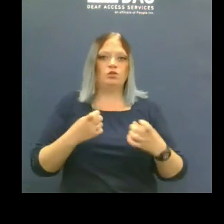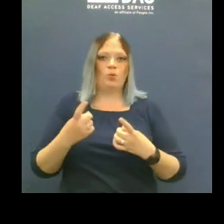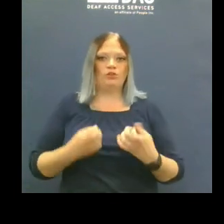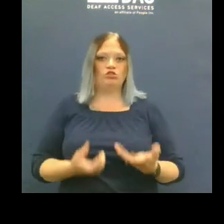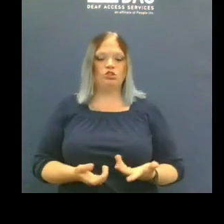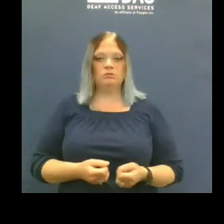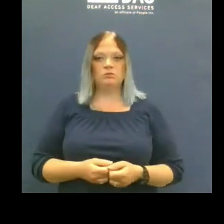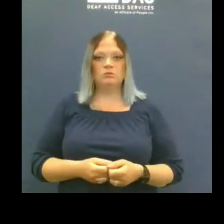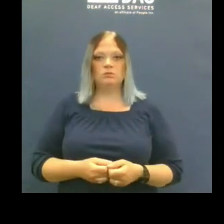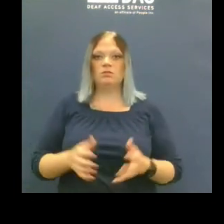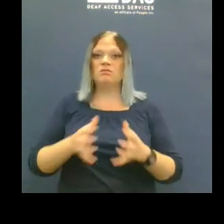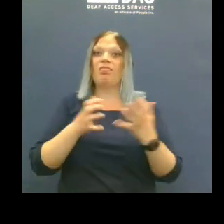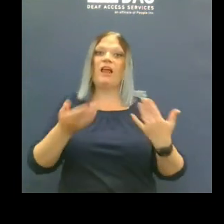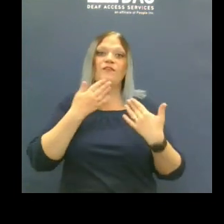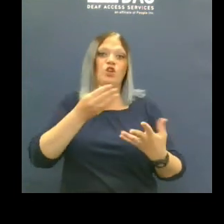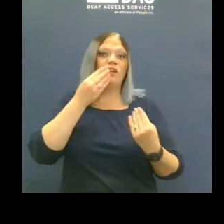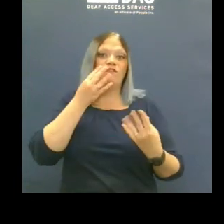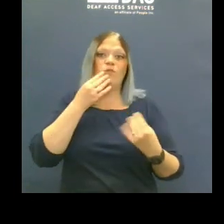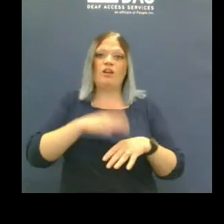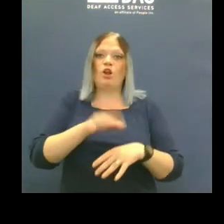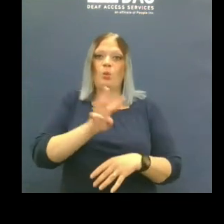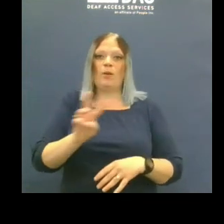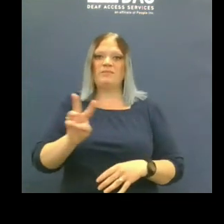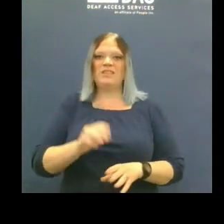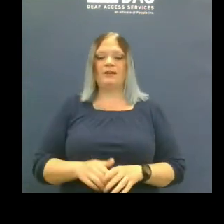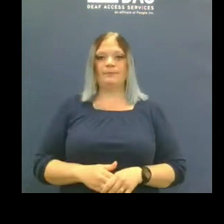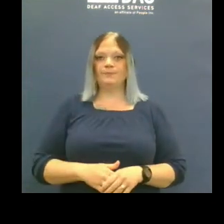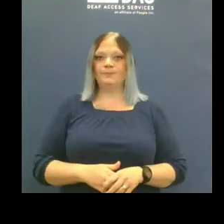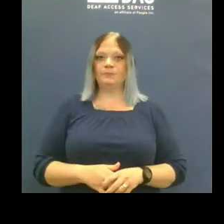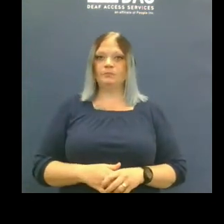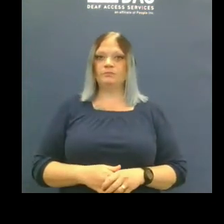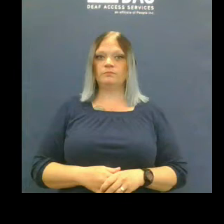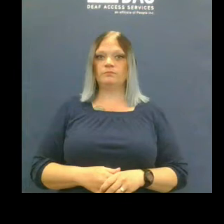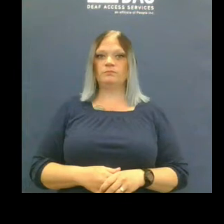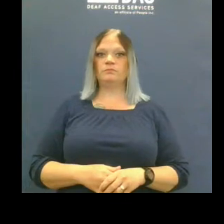again, there are lots of really good information on our website.